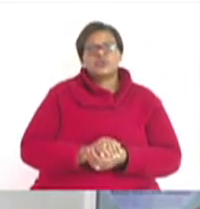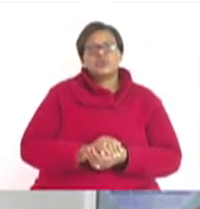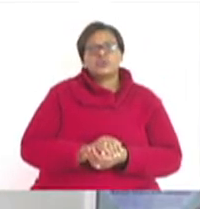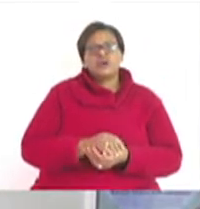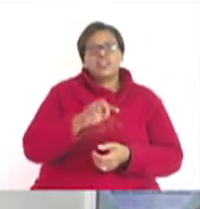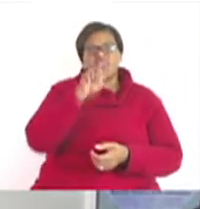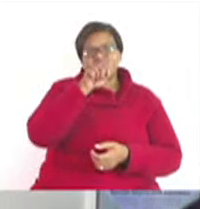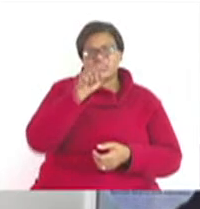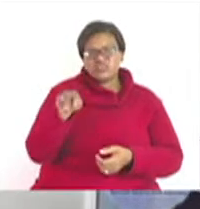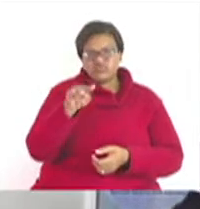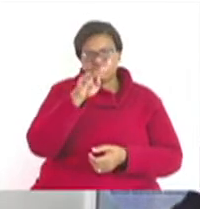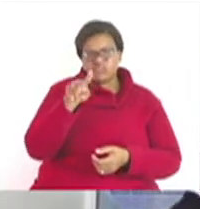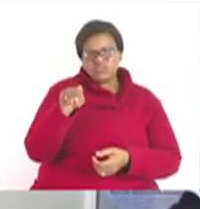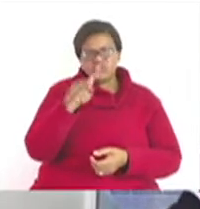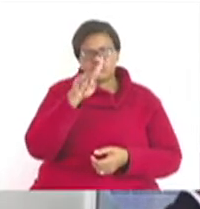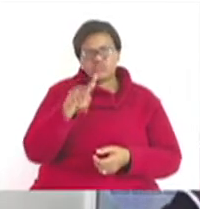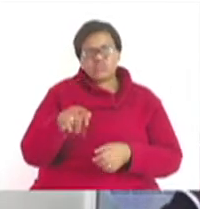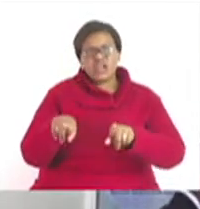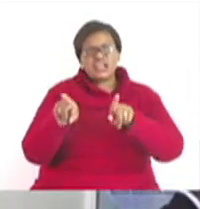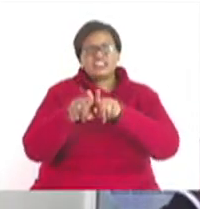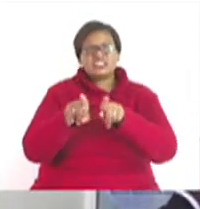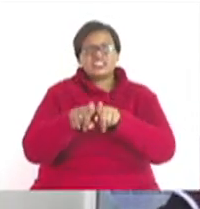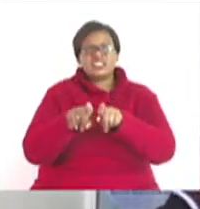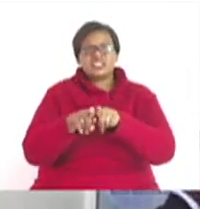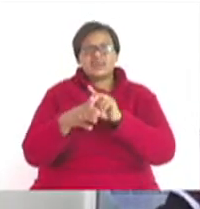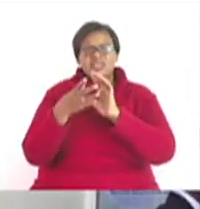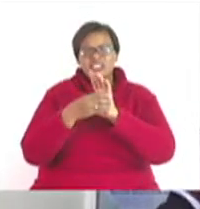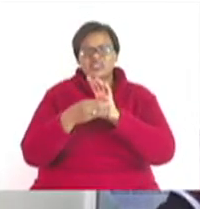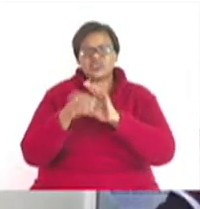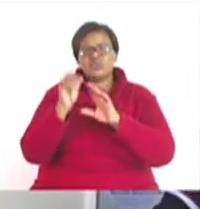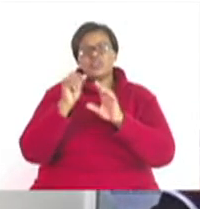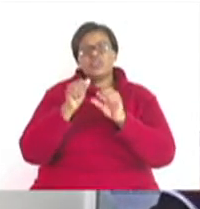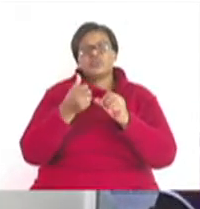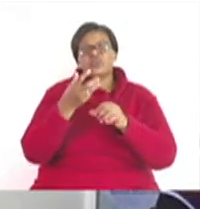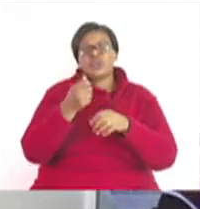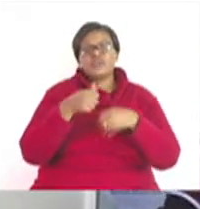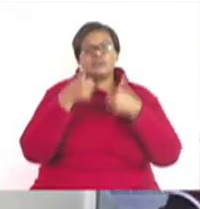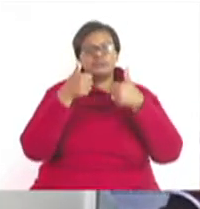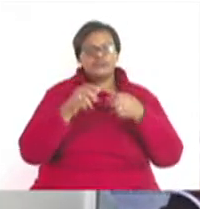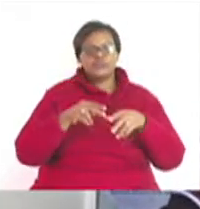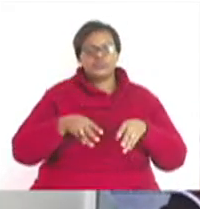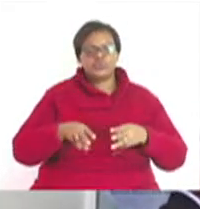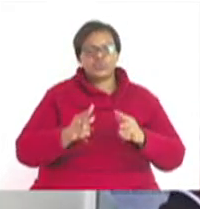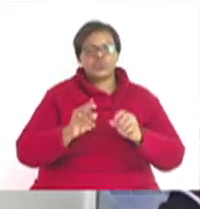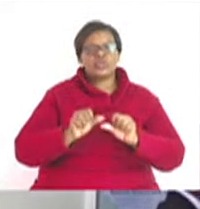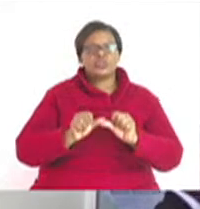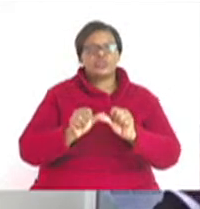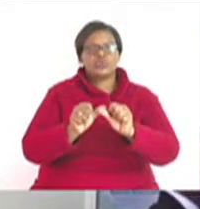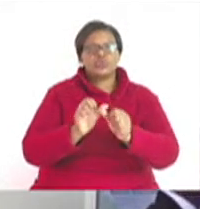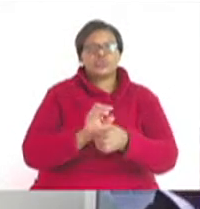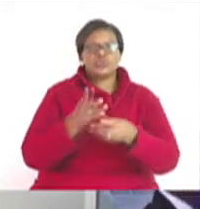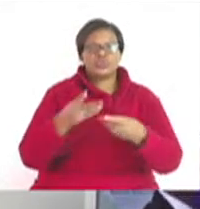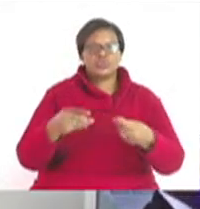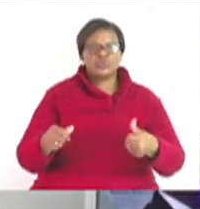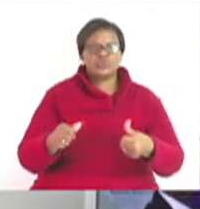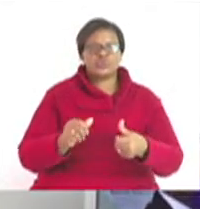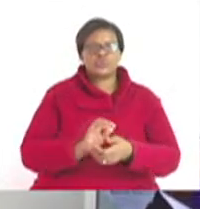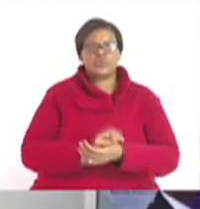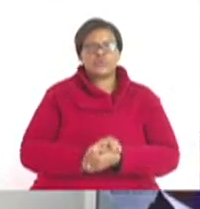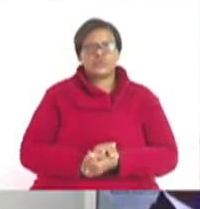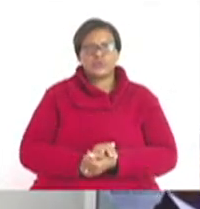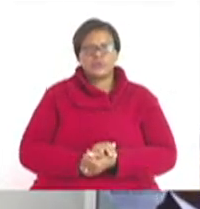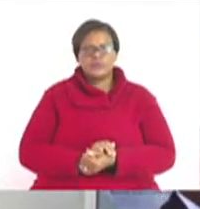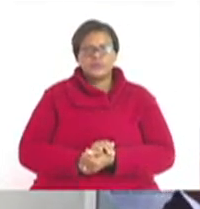that. I just wrote it because you need to see how you have to go down. So this